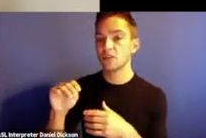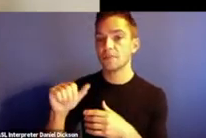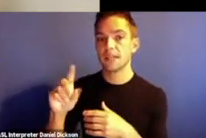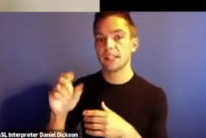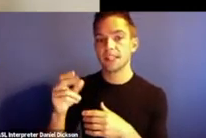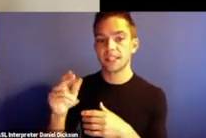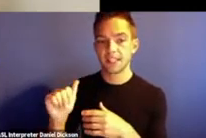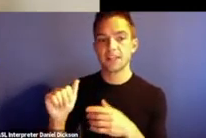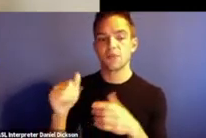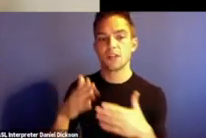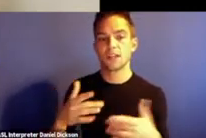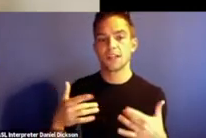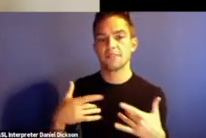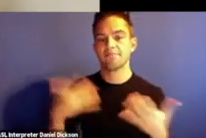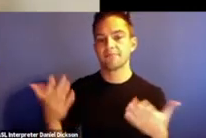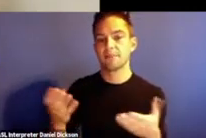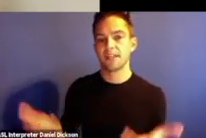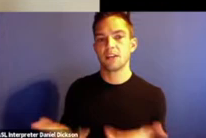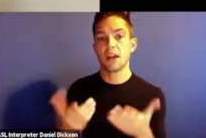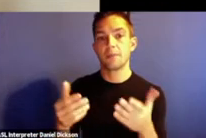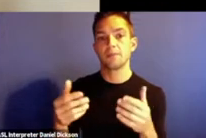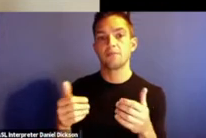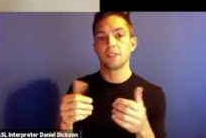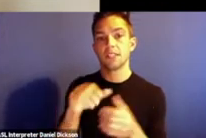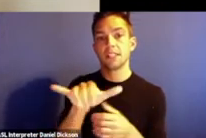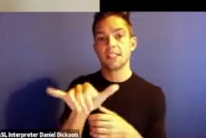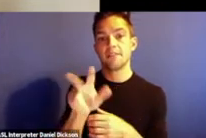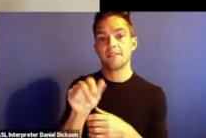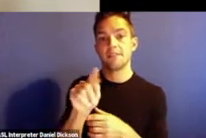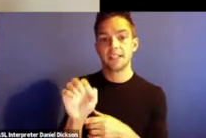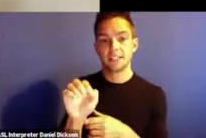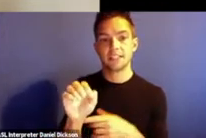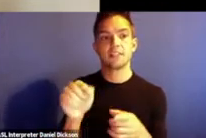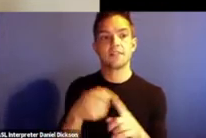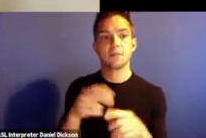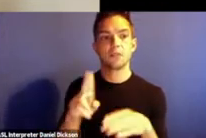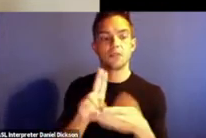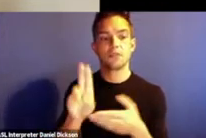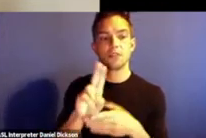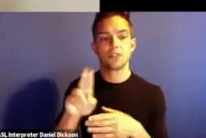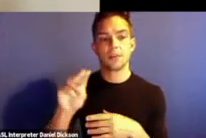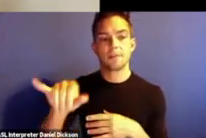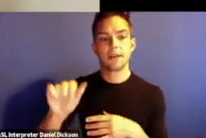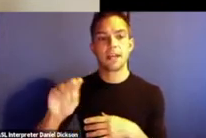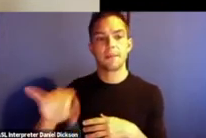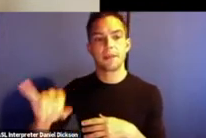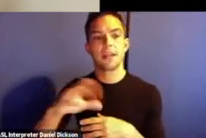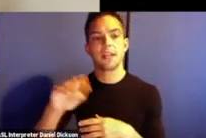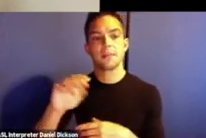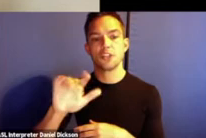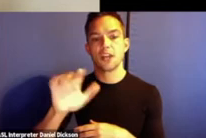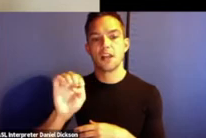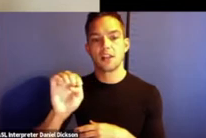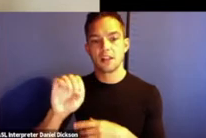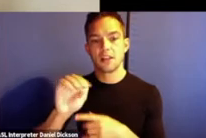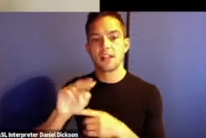today. And as Sumi mentioned, I'm joined by Dr. Yvette Sejas from the University of Miami and Ms. Michelle Benavive,